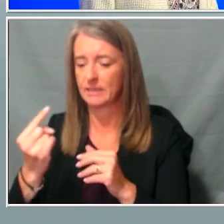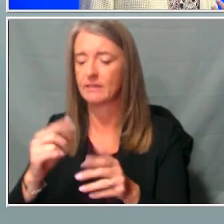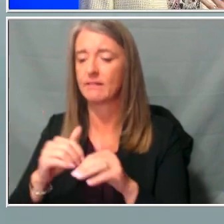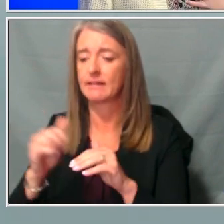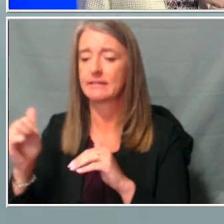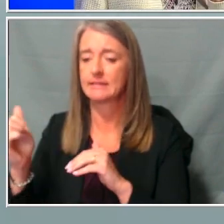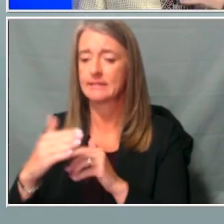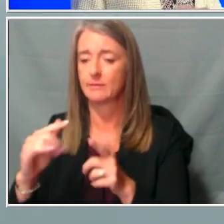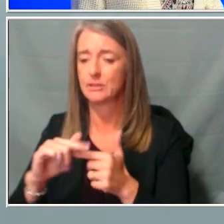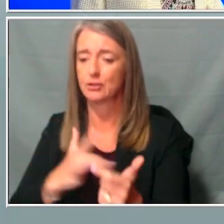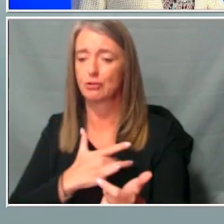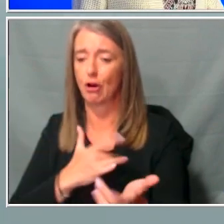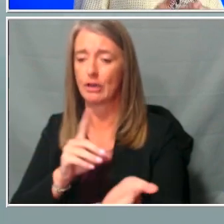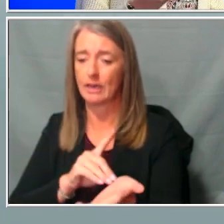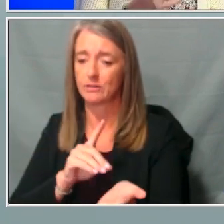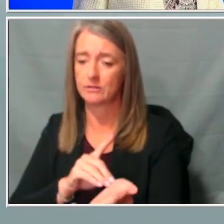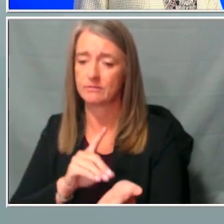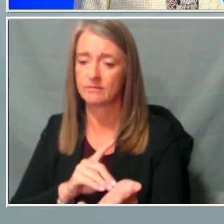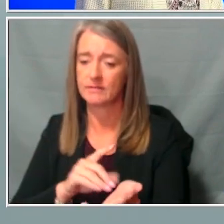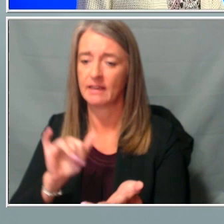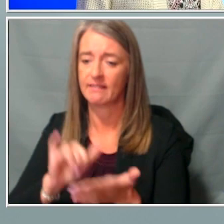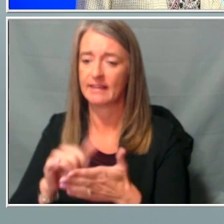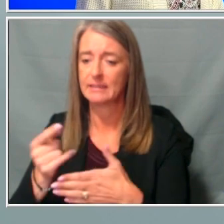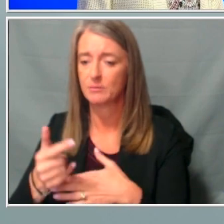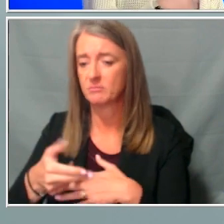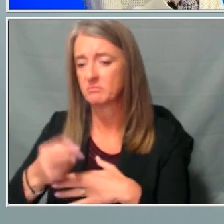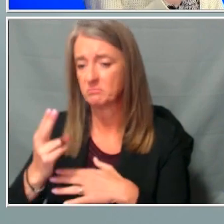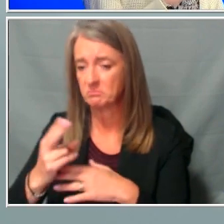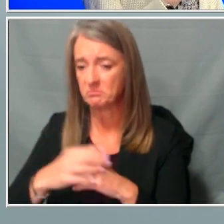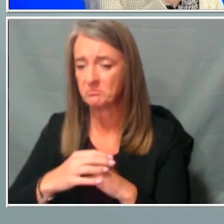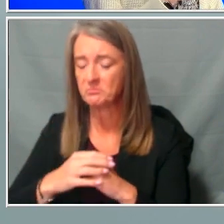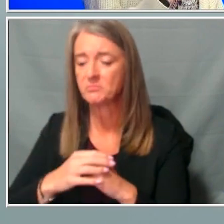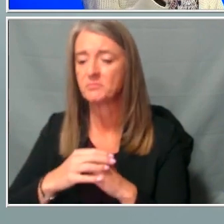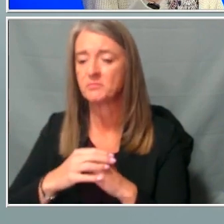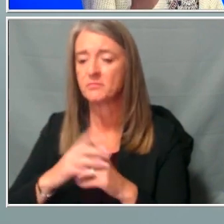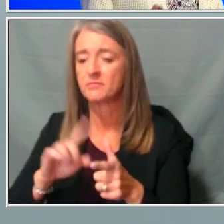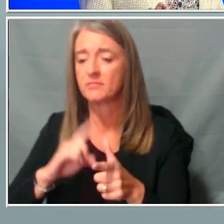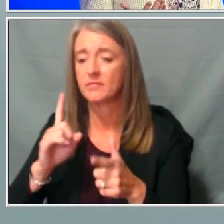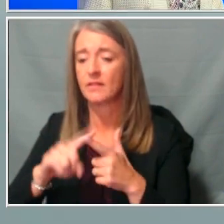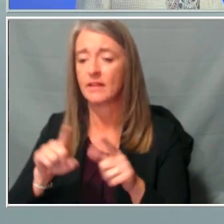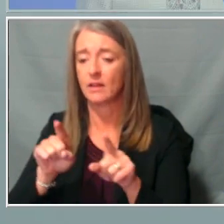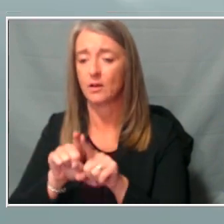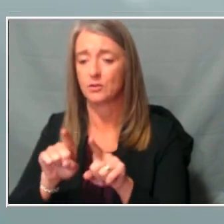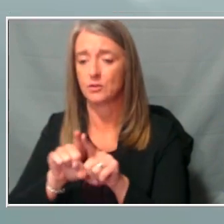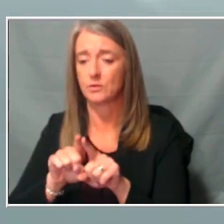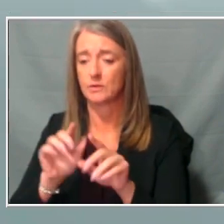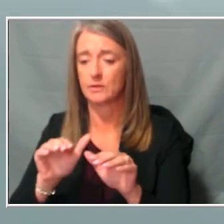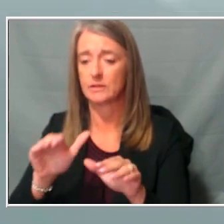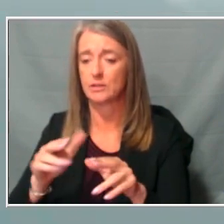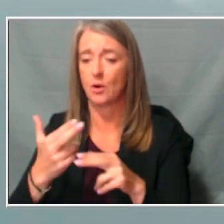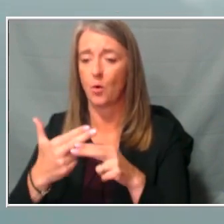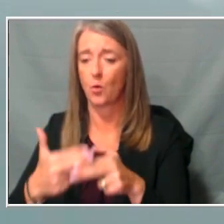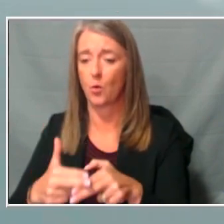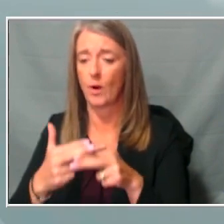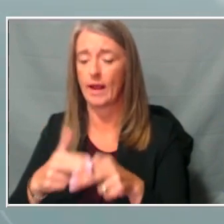to cardiology because they were like, that's high. And then I also went to the weight management clinic here as